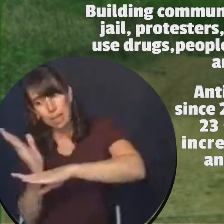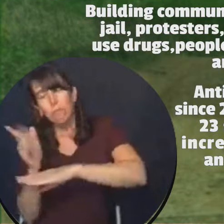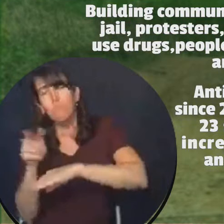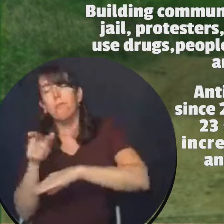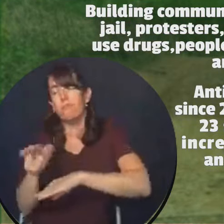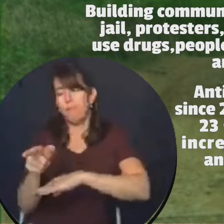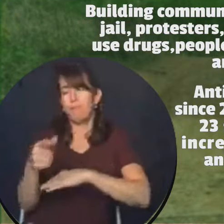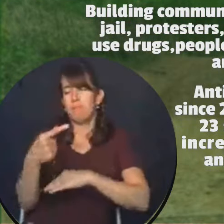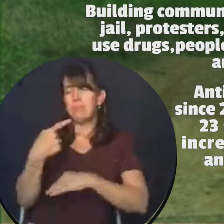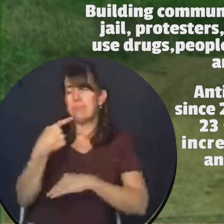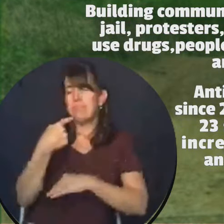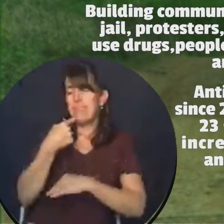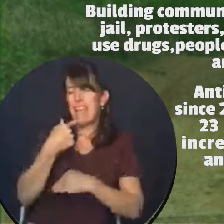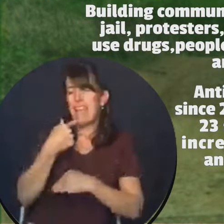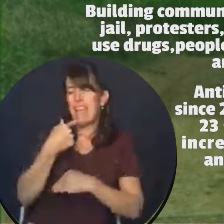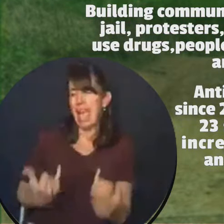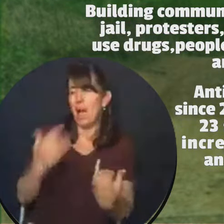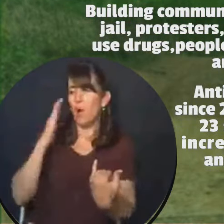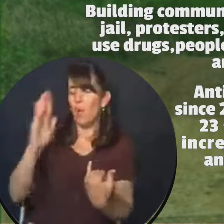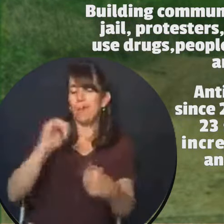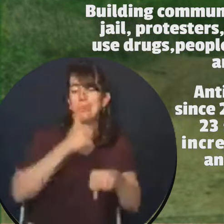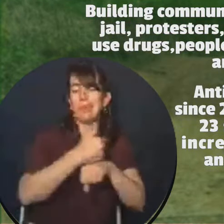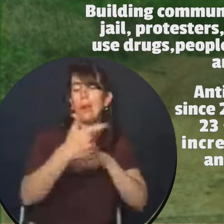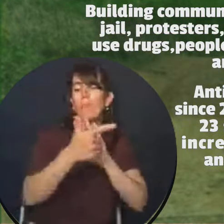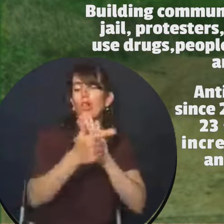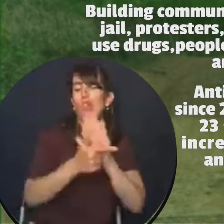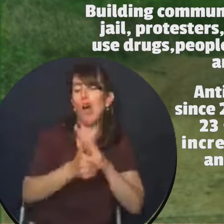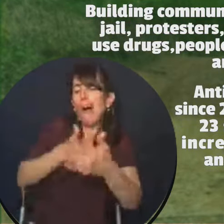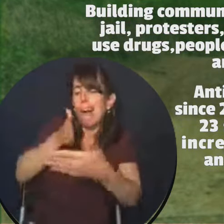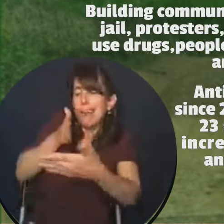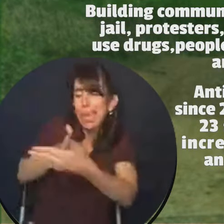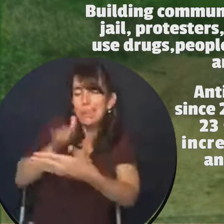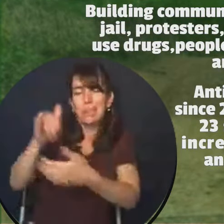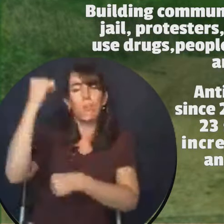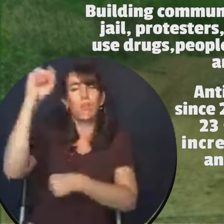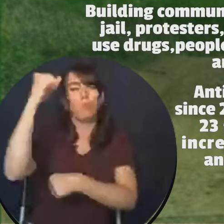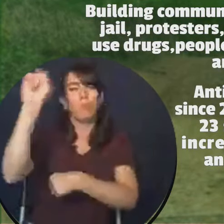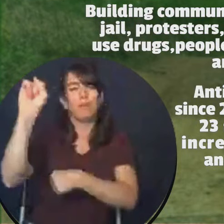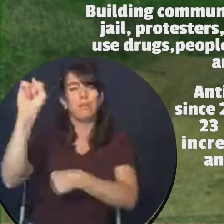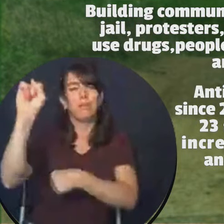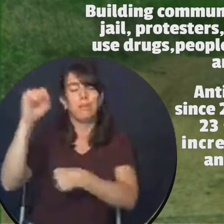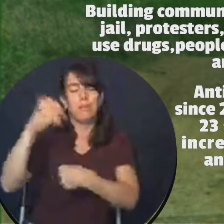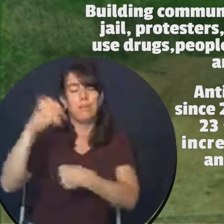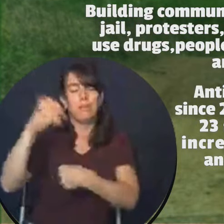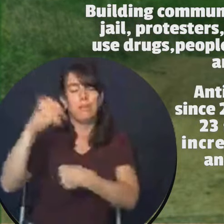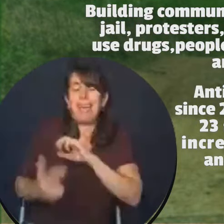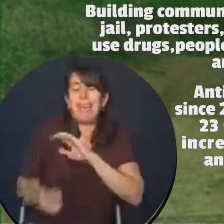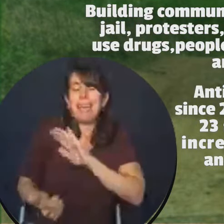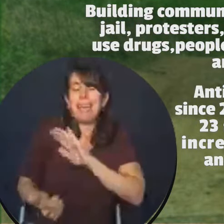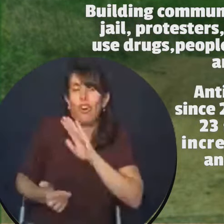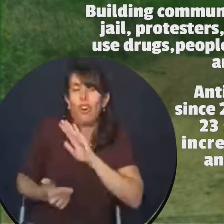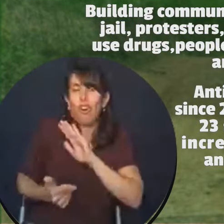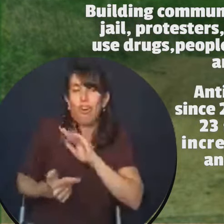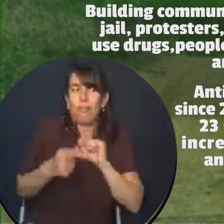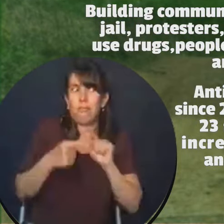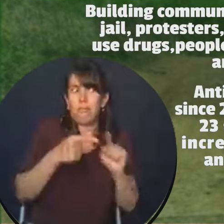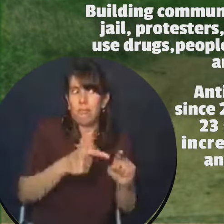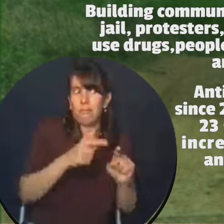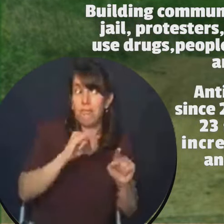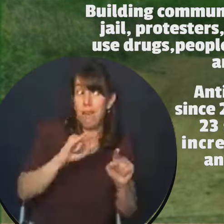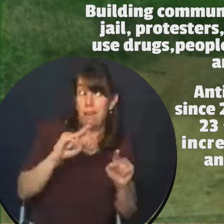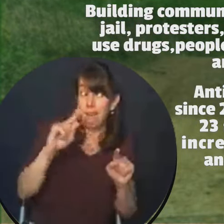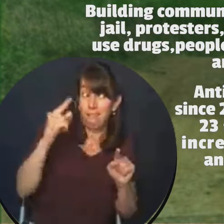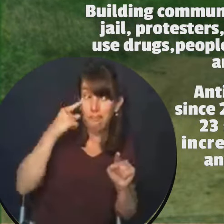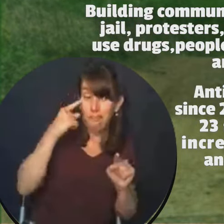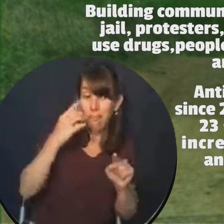of protest illegal or impossible. And they're doing this because when we act in tension with the system, which is what